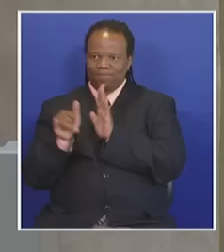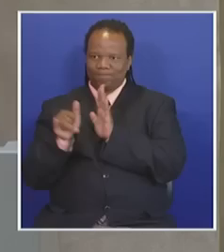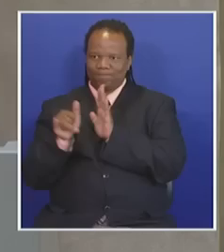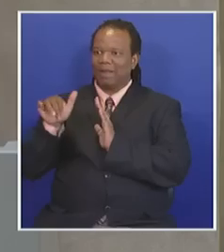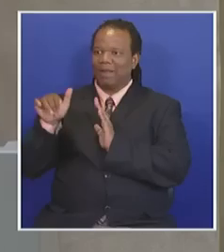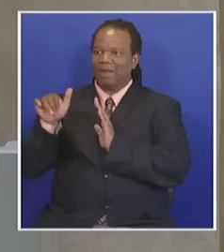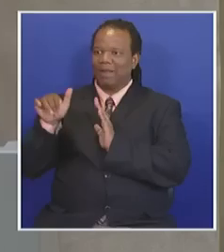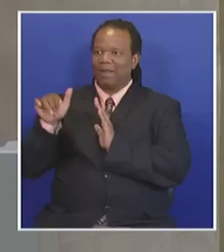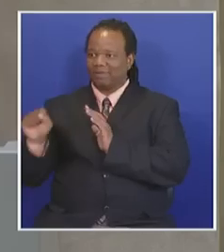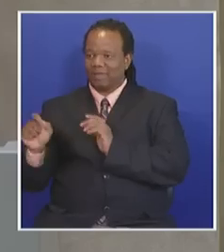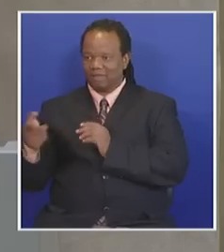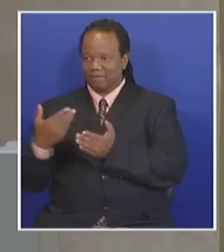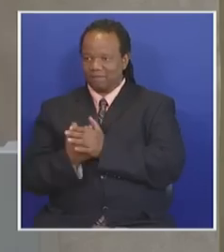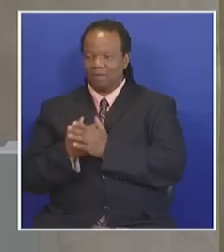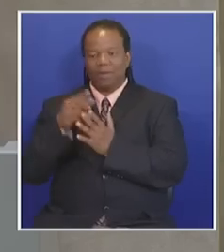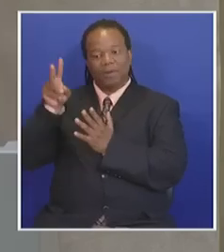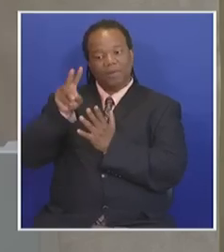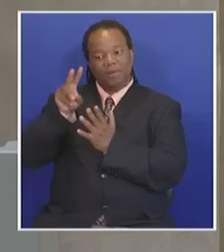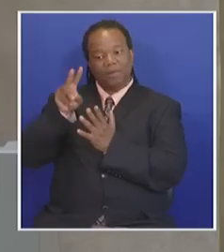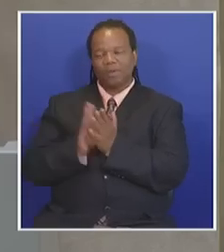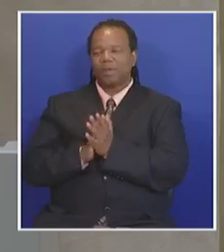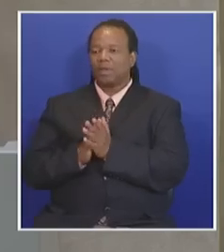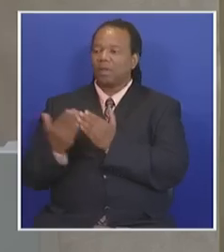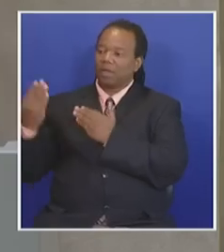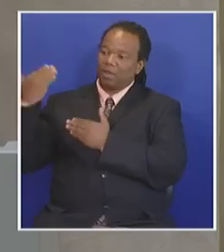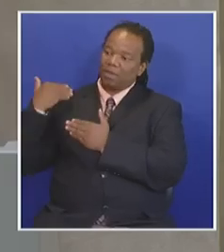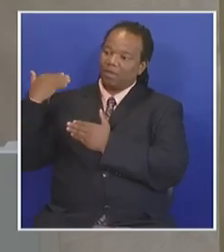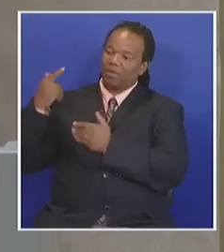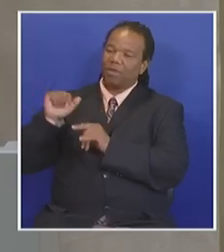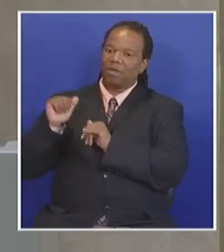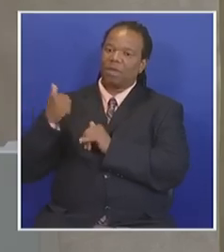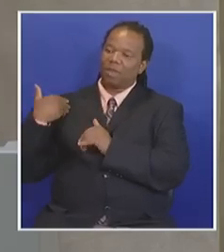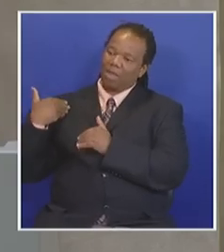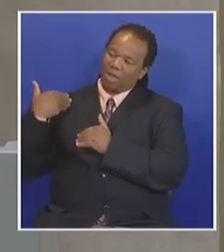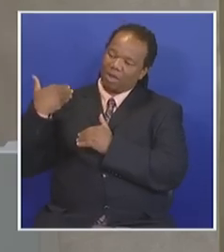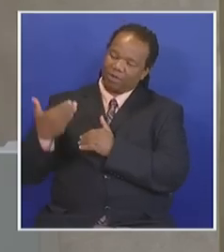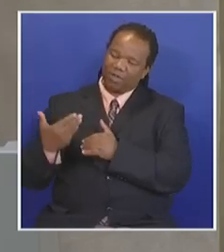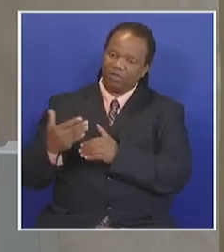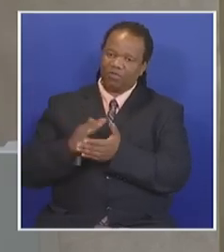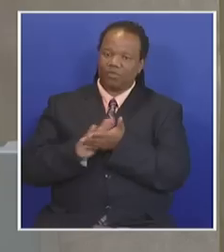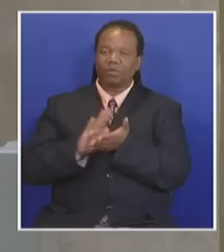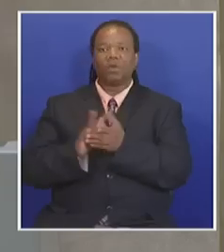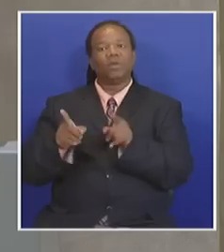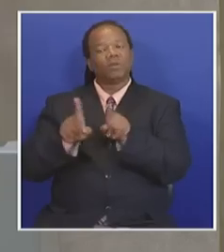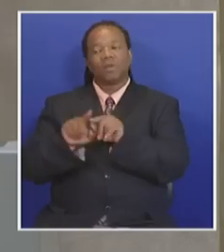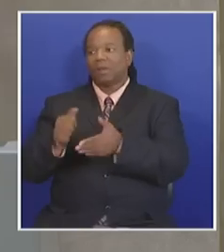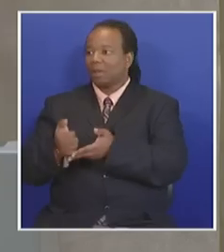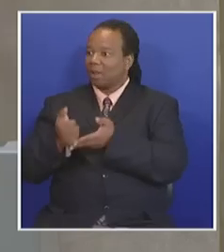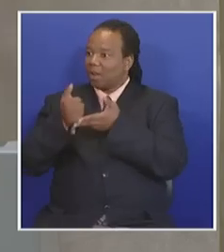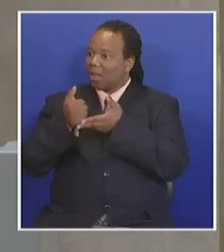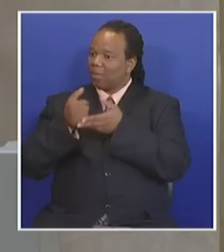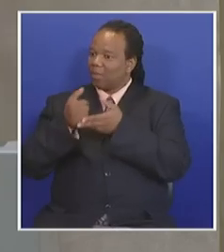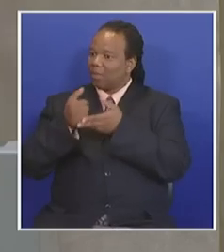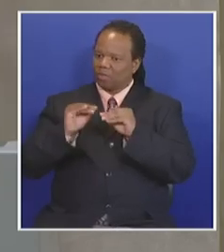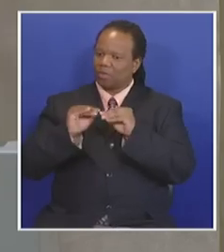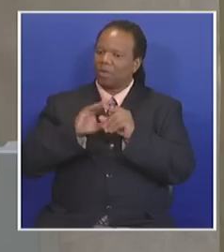for reading, history, culture, heritage, and arts, which improves educational outcomes, not only for the youth,